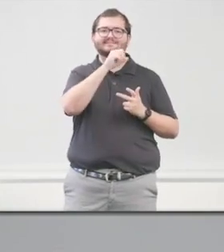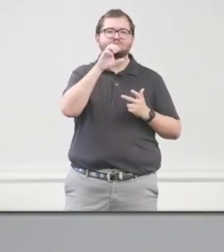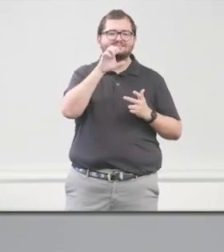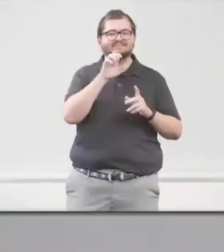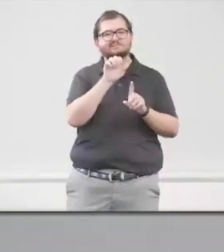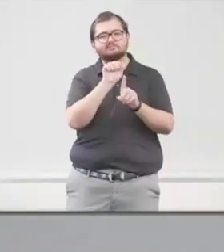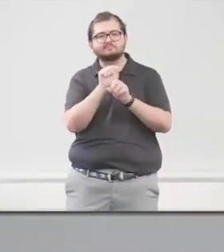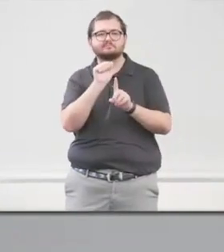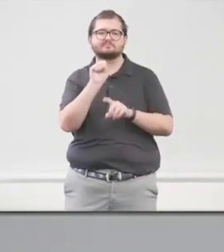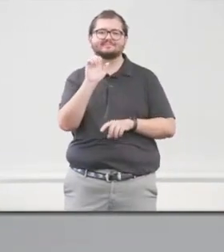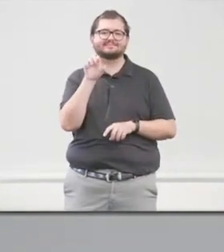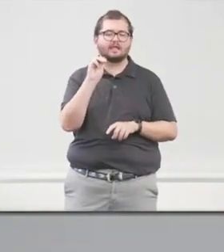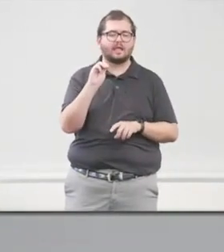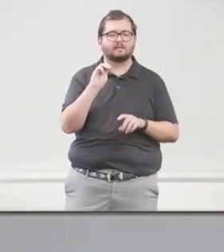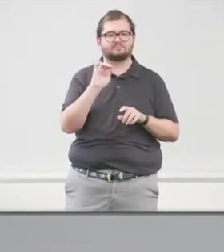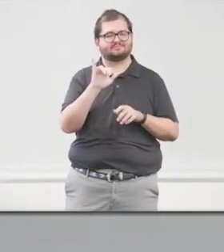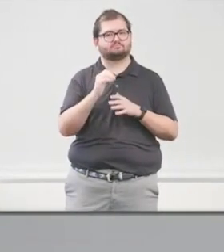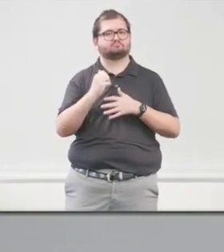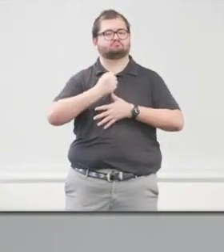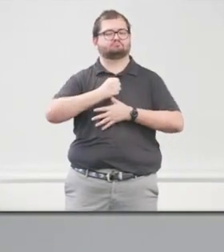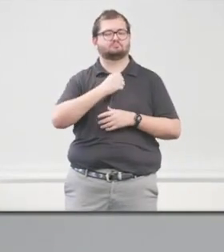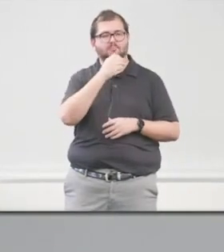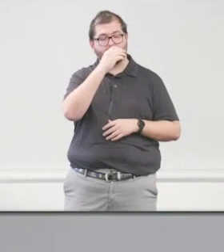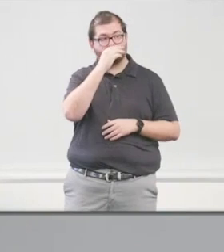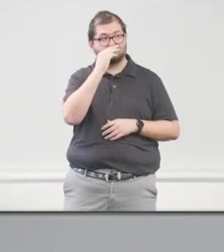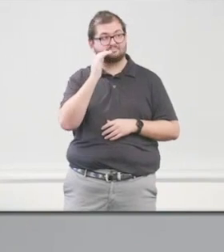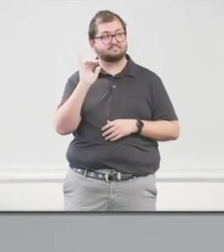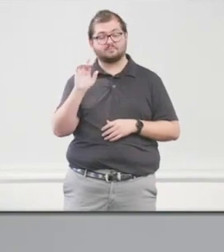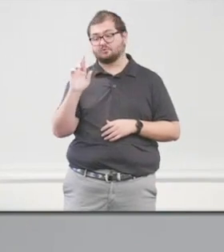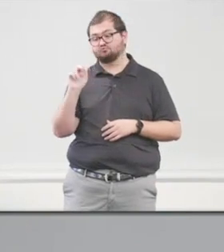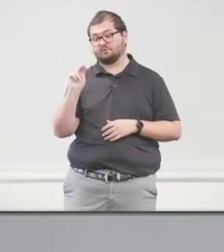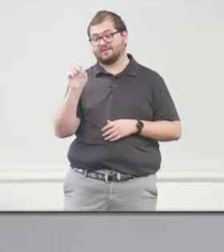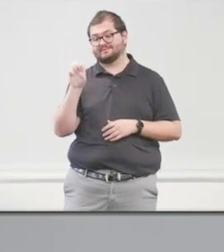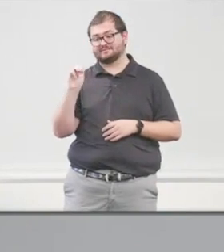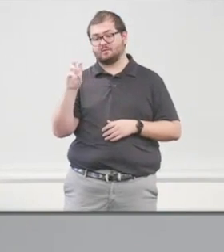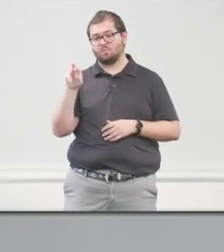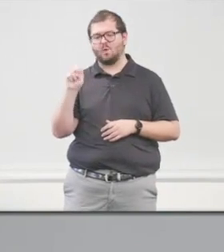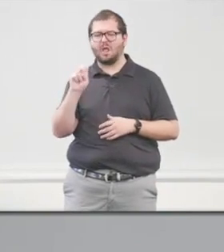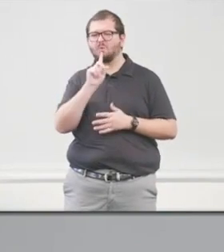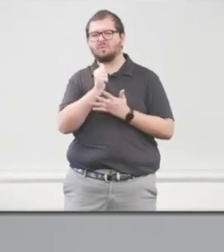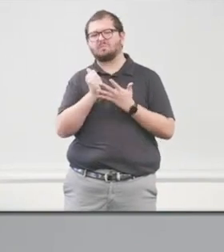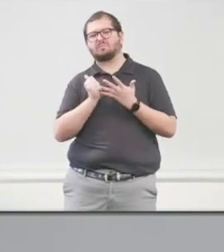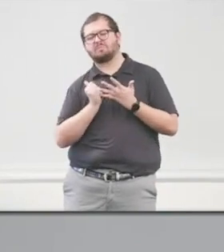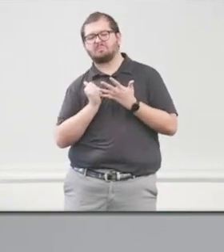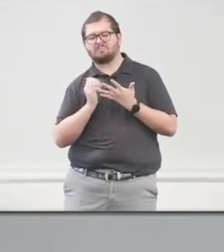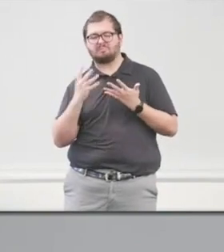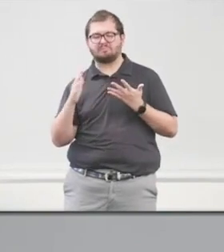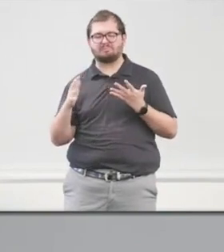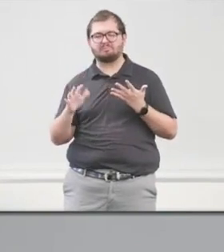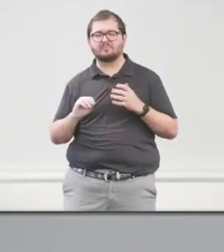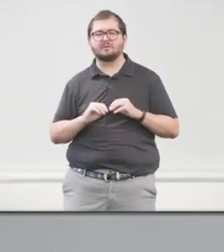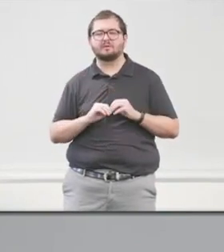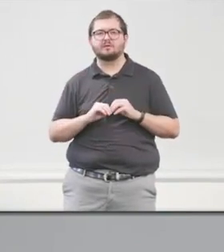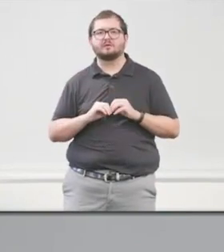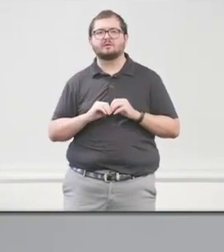thing is number one. But then we get down to ransomware, it's fairly on the low end, although a lot of it's not attributed to